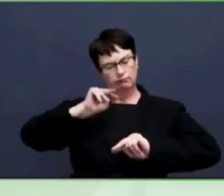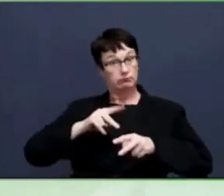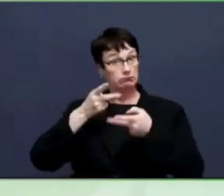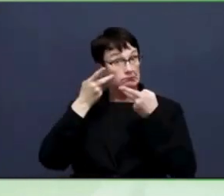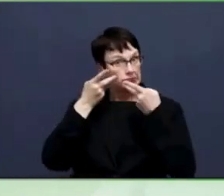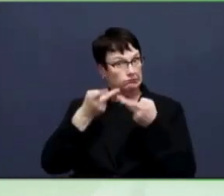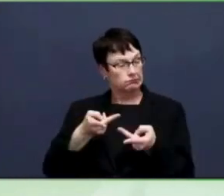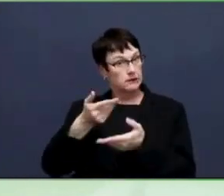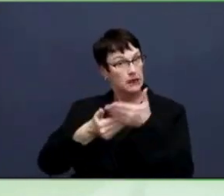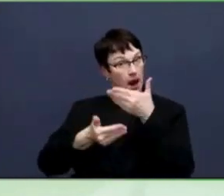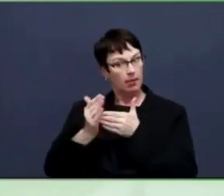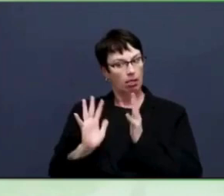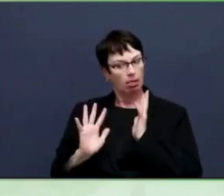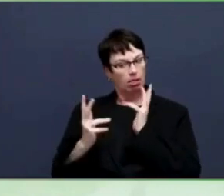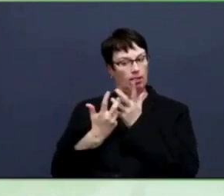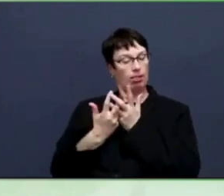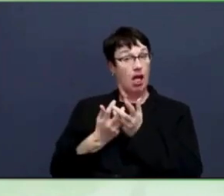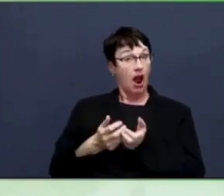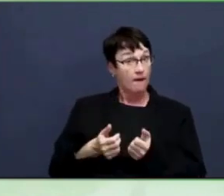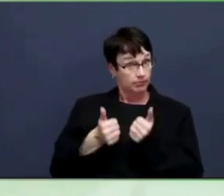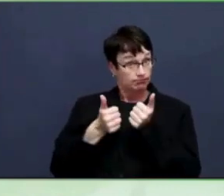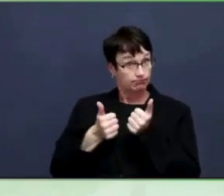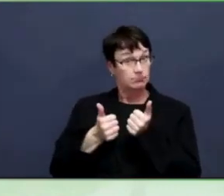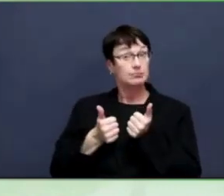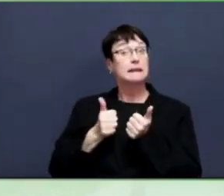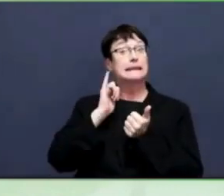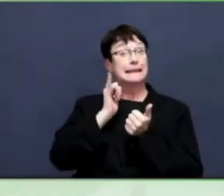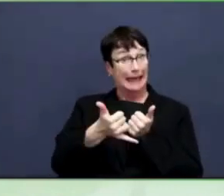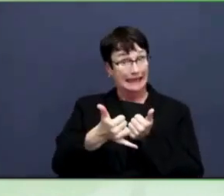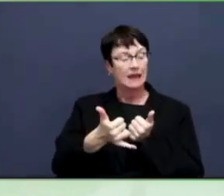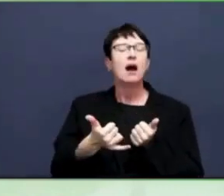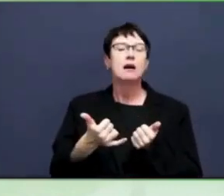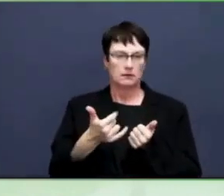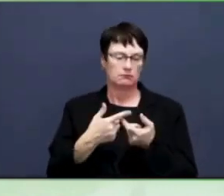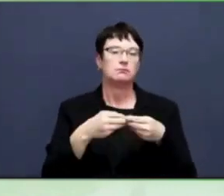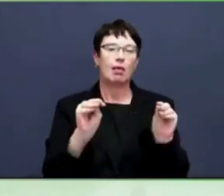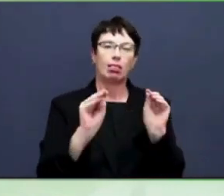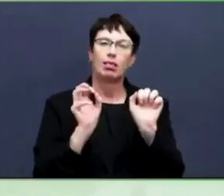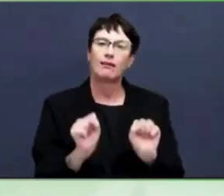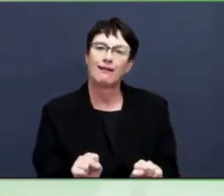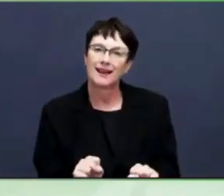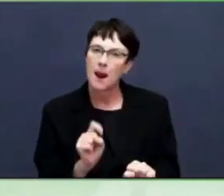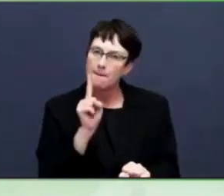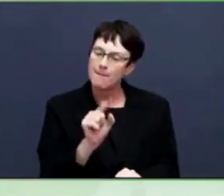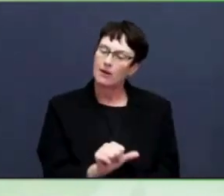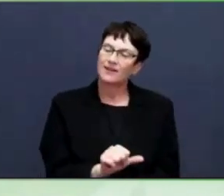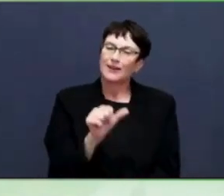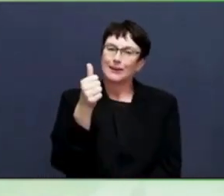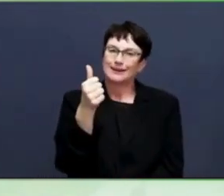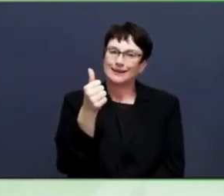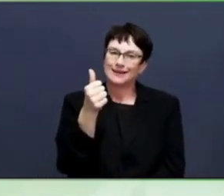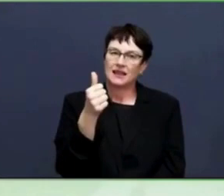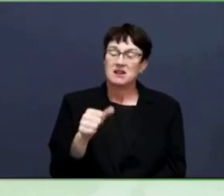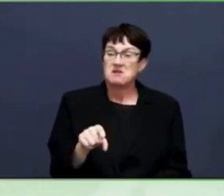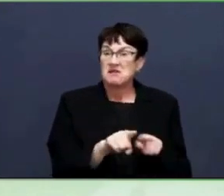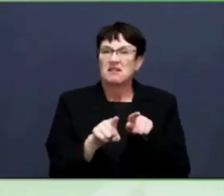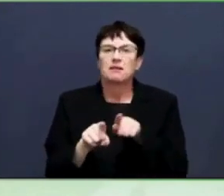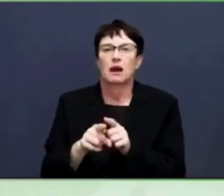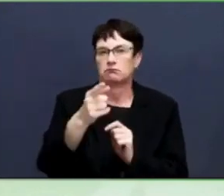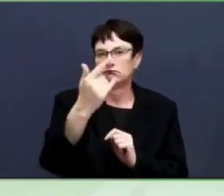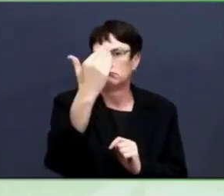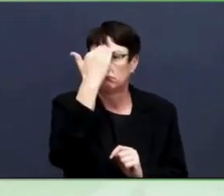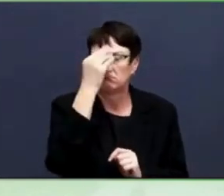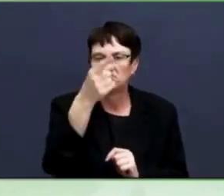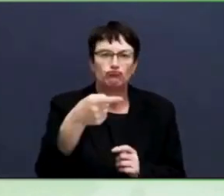like on aspirin, you have to indicate the potential harmful side effects on a package of aspirin, when you're buying